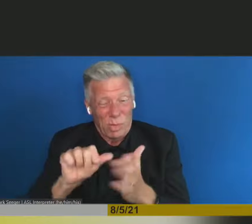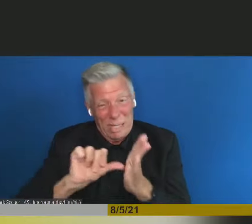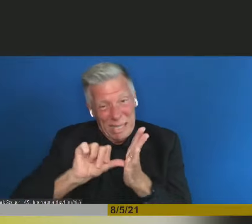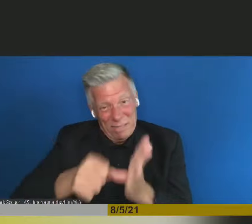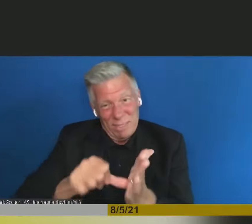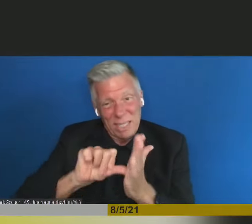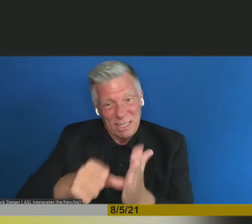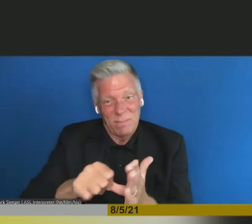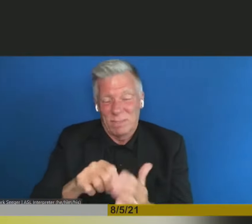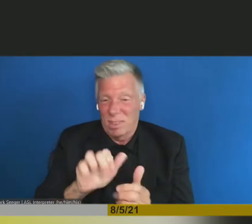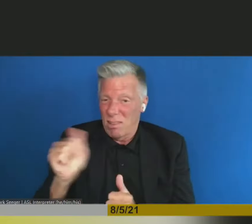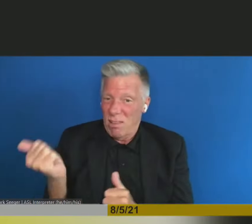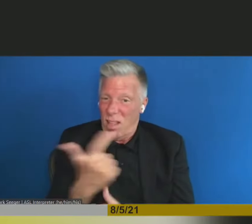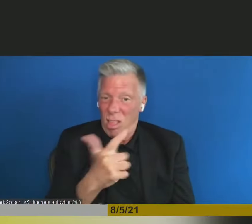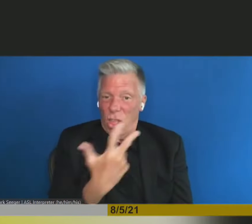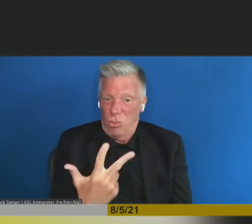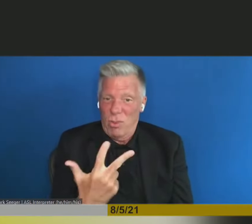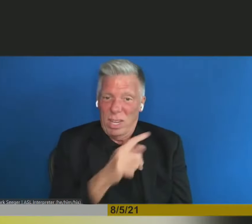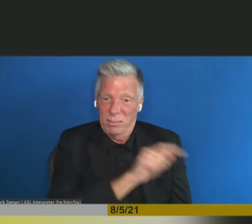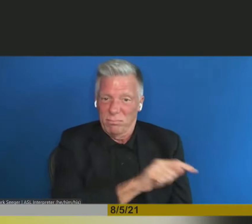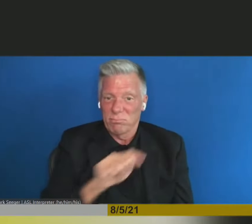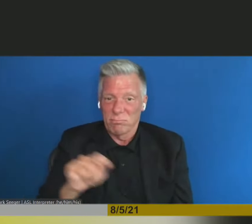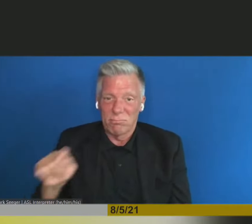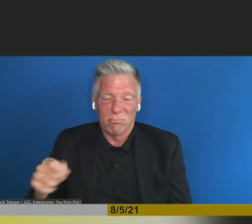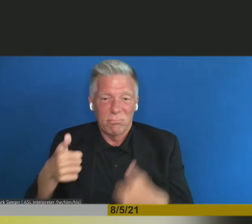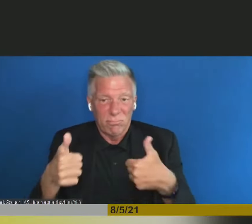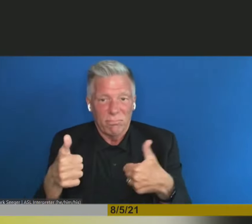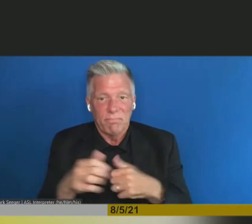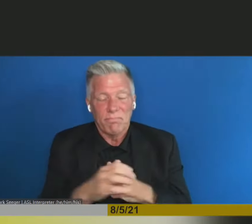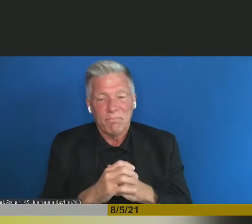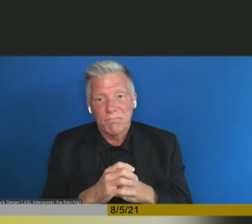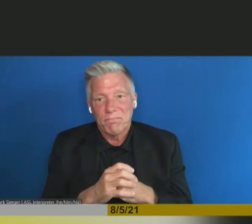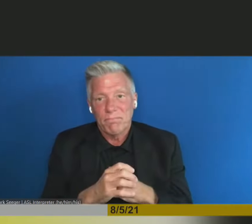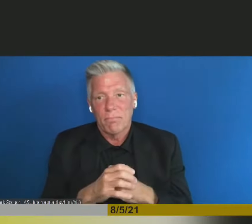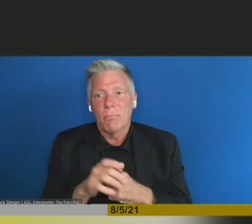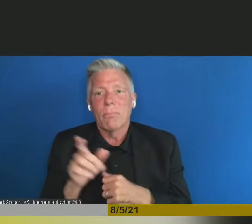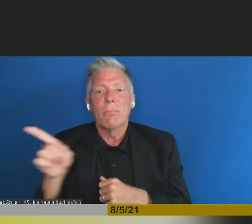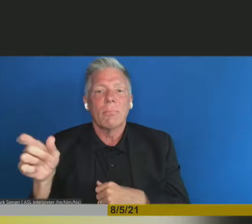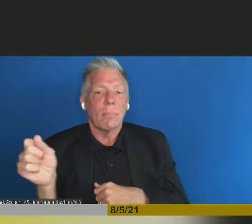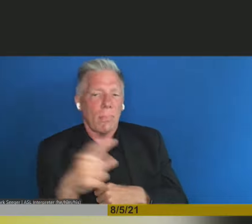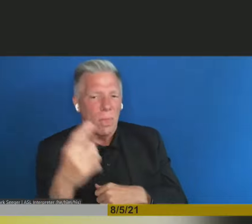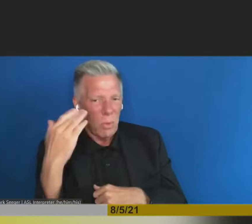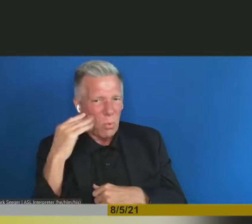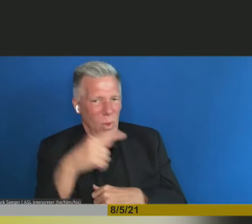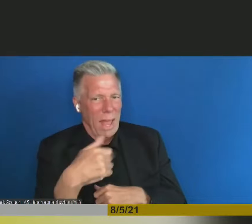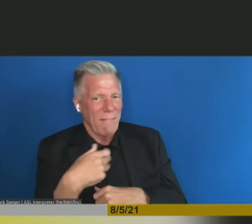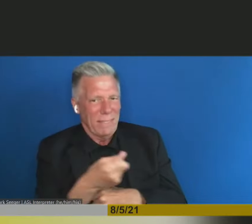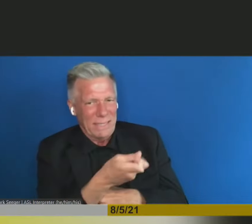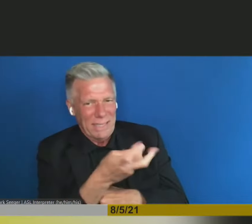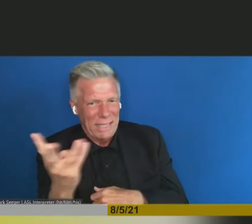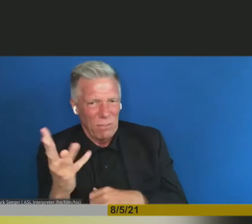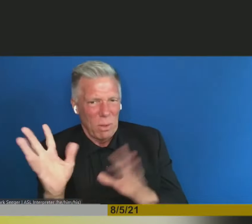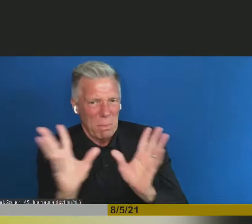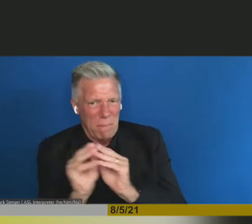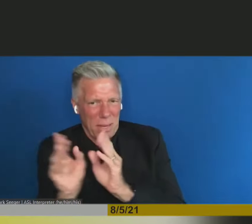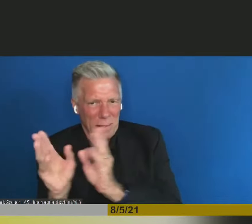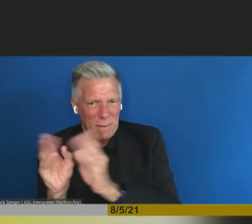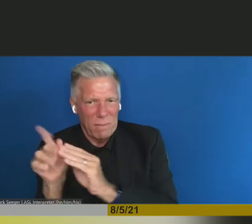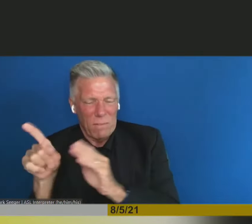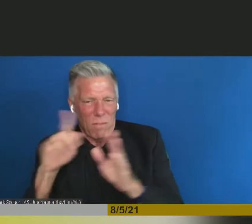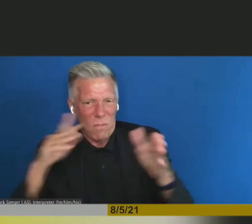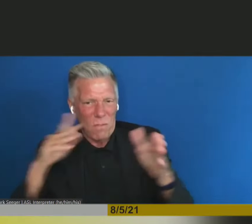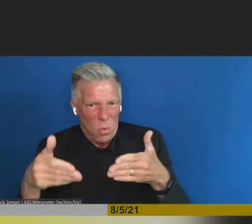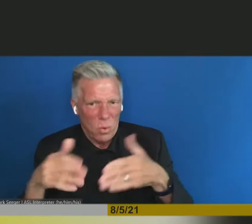repeatedly. Okay. And I know we've had a series of town halls focus on youth and children in schools, but we do have a